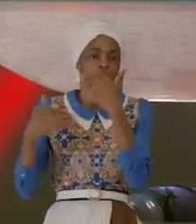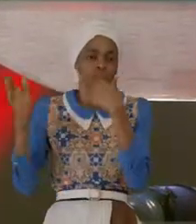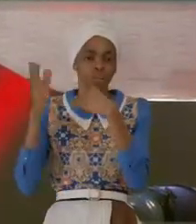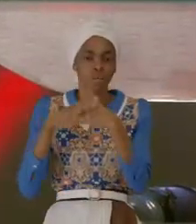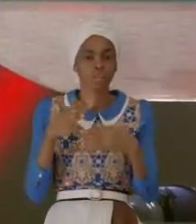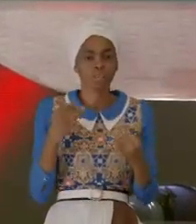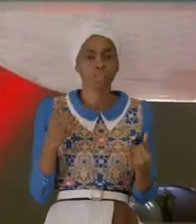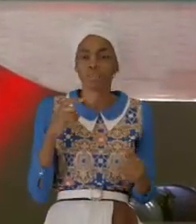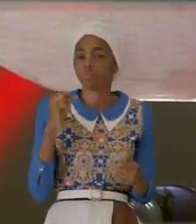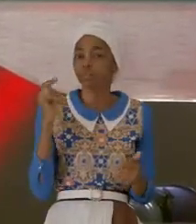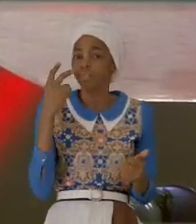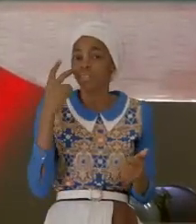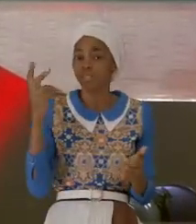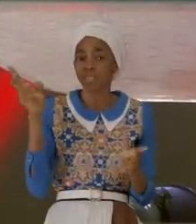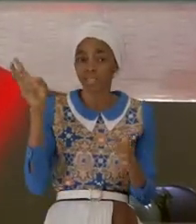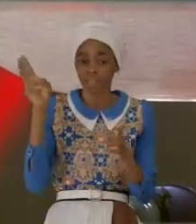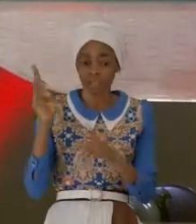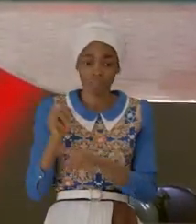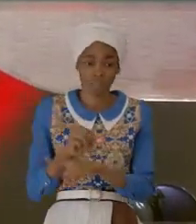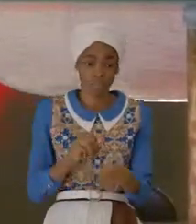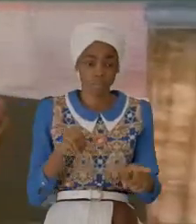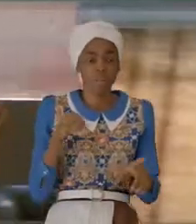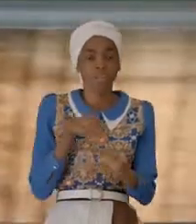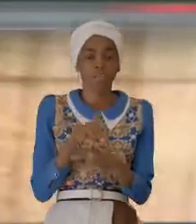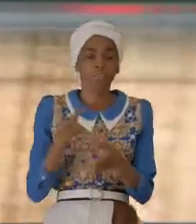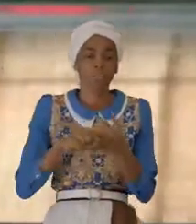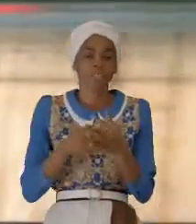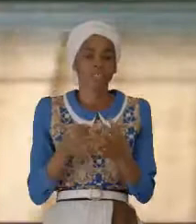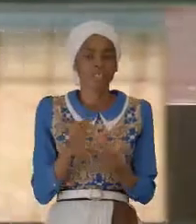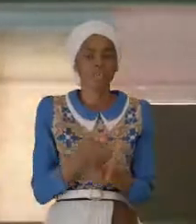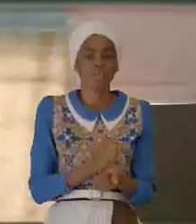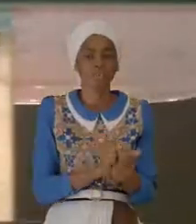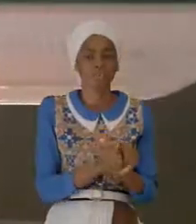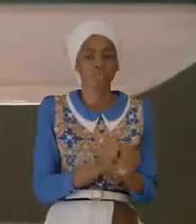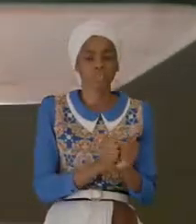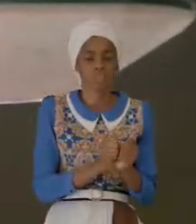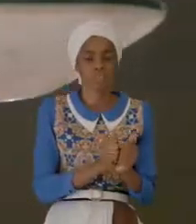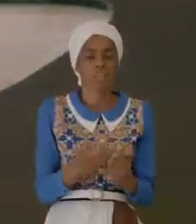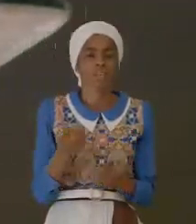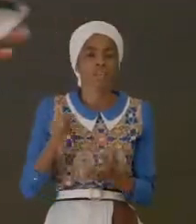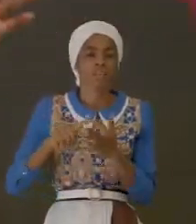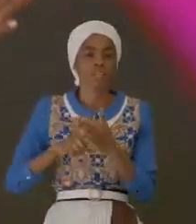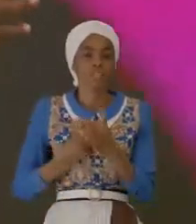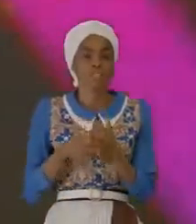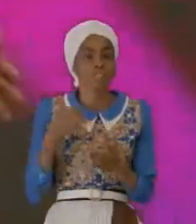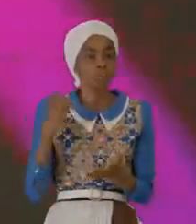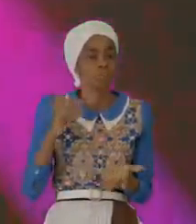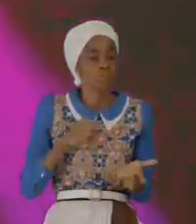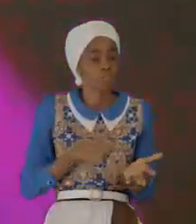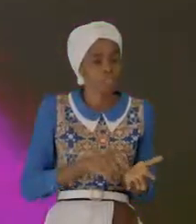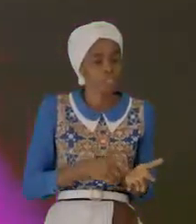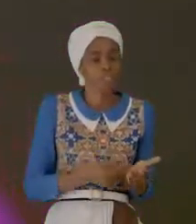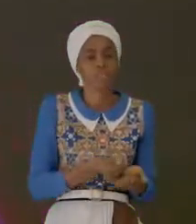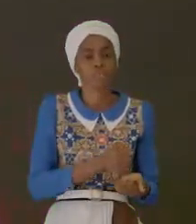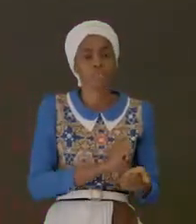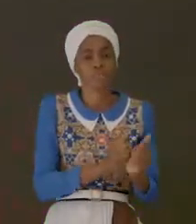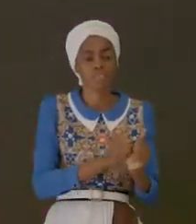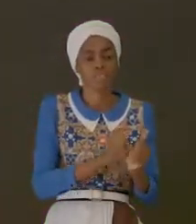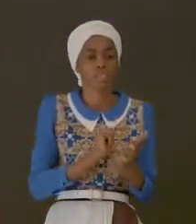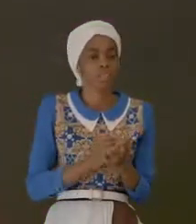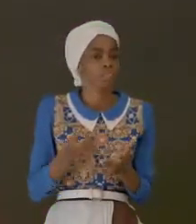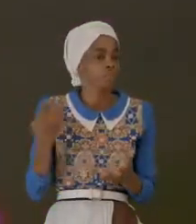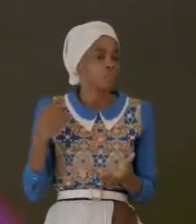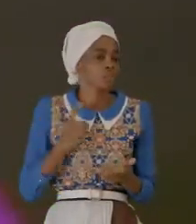of the race he had seen them at the beginning of this race the water on